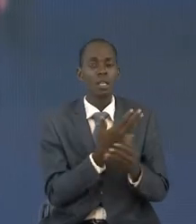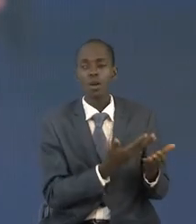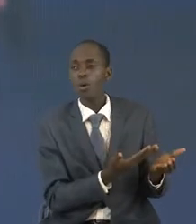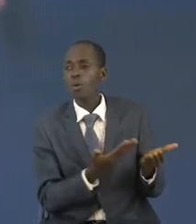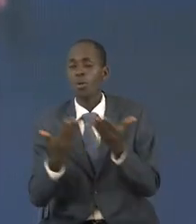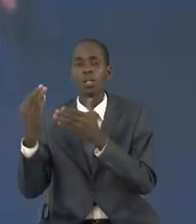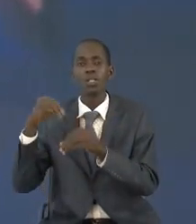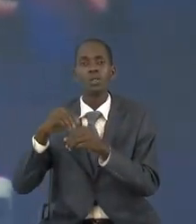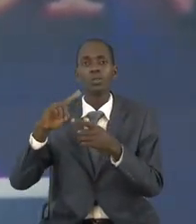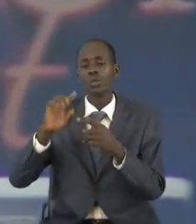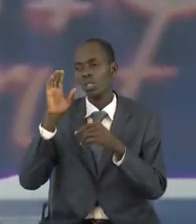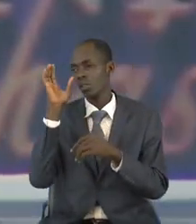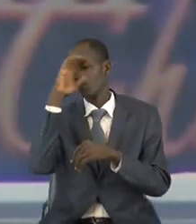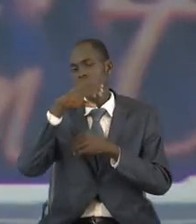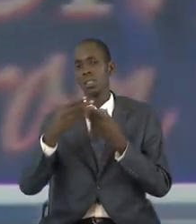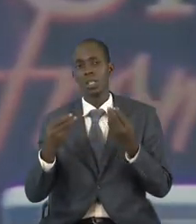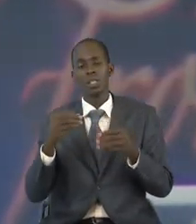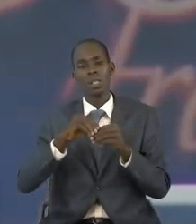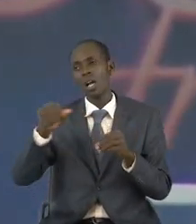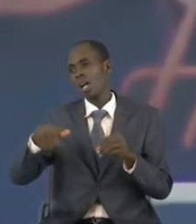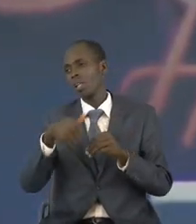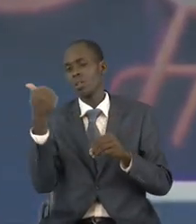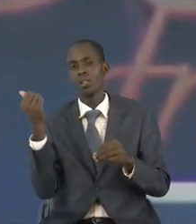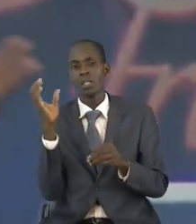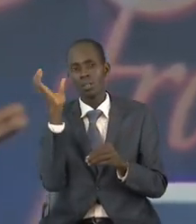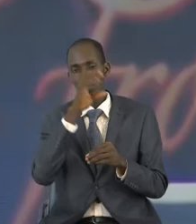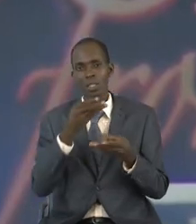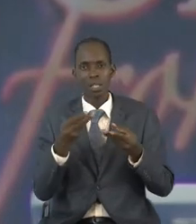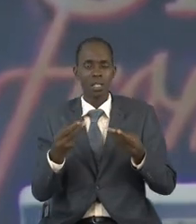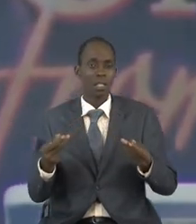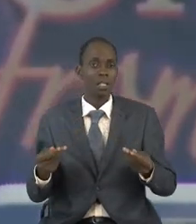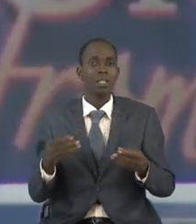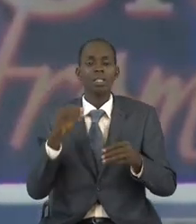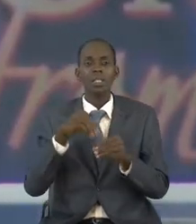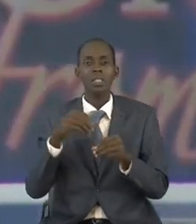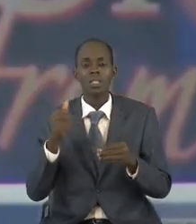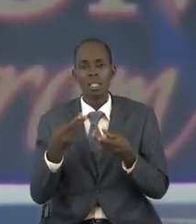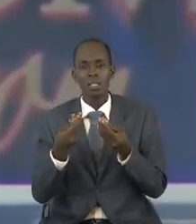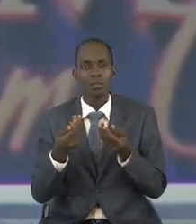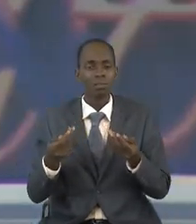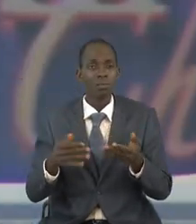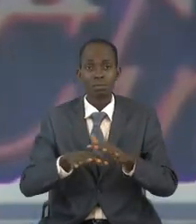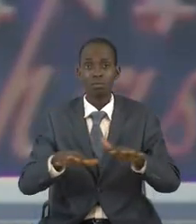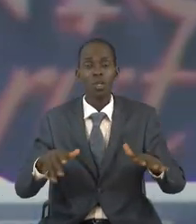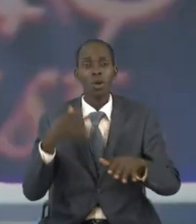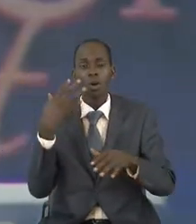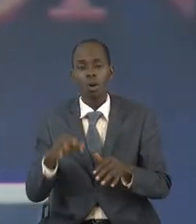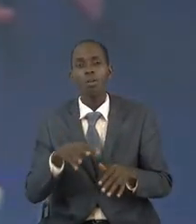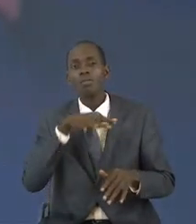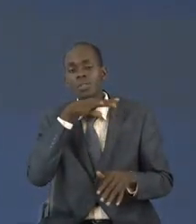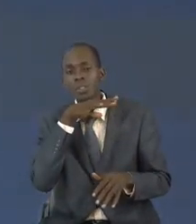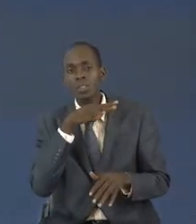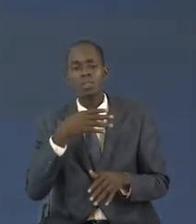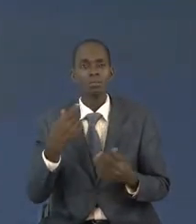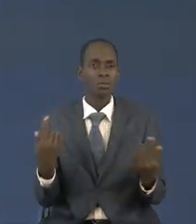He was in another city, a seat of idolatry, a city of corruption. But he said, no matter